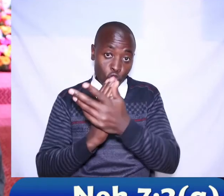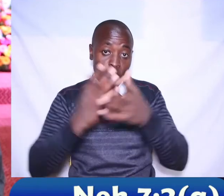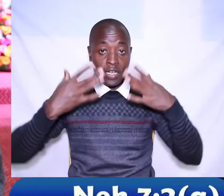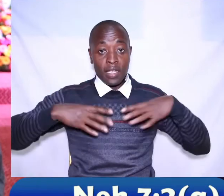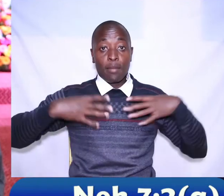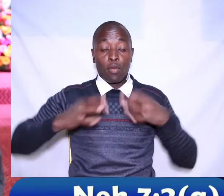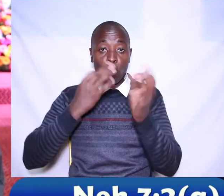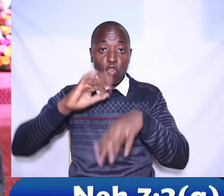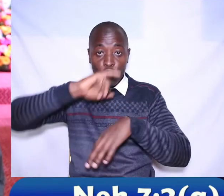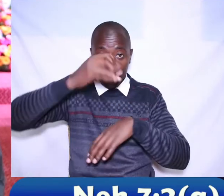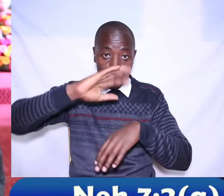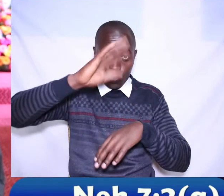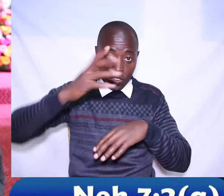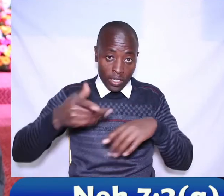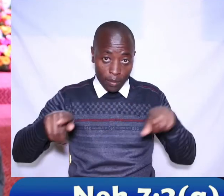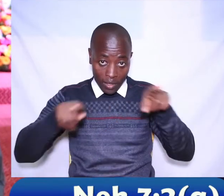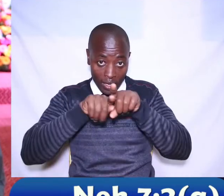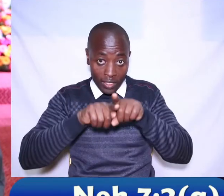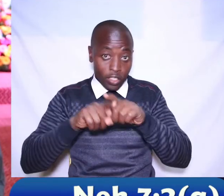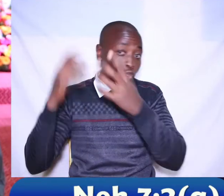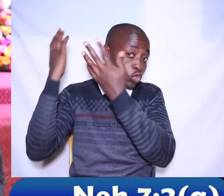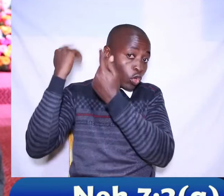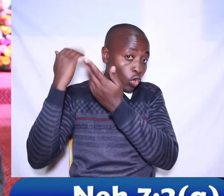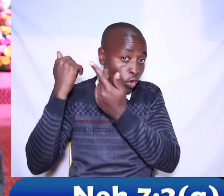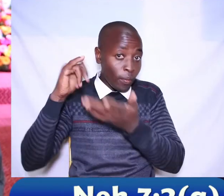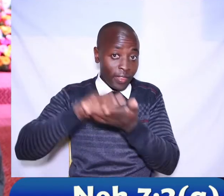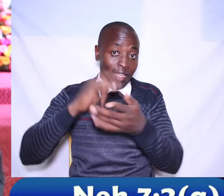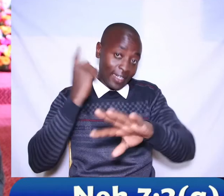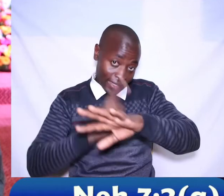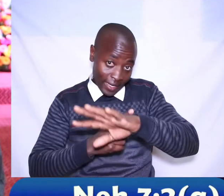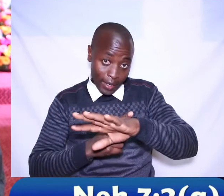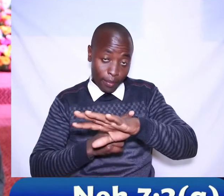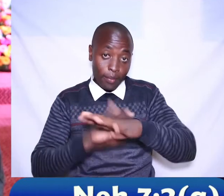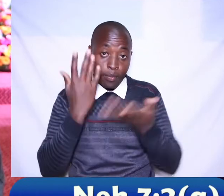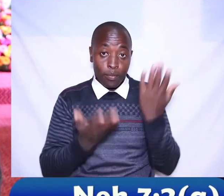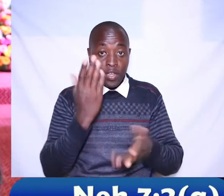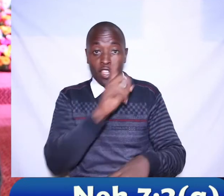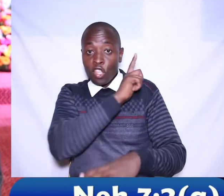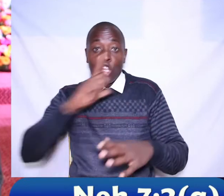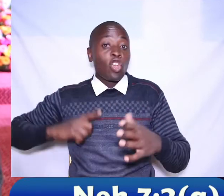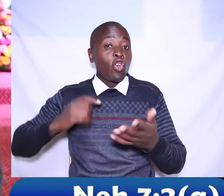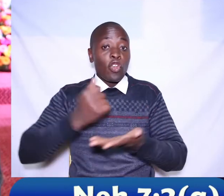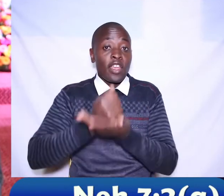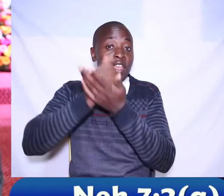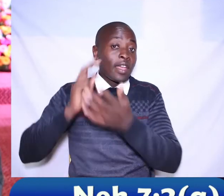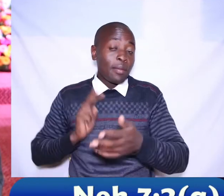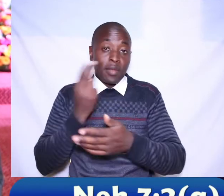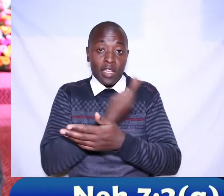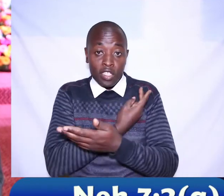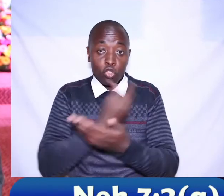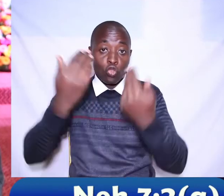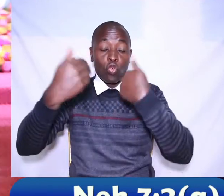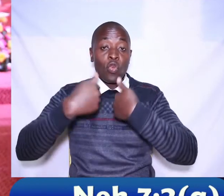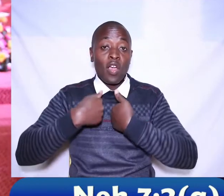the people of Jerusalem as it was expected at that particular time. May the Lord help us to learn on, to